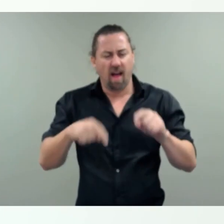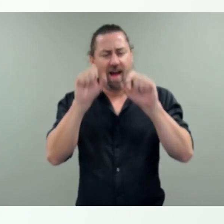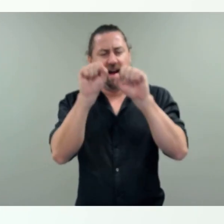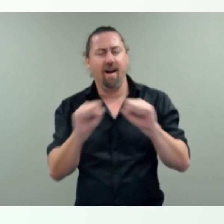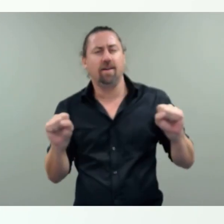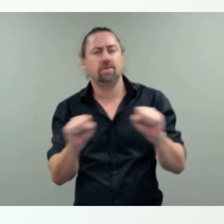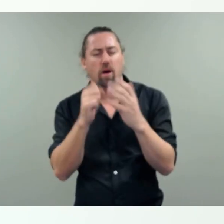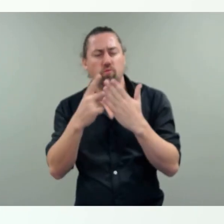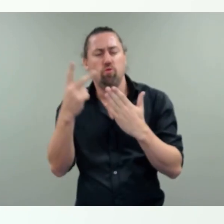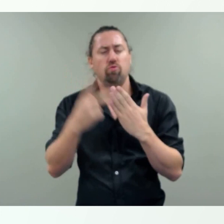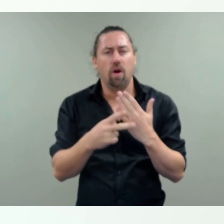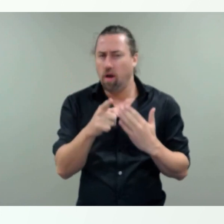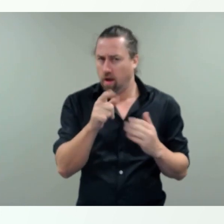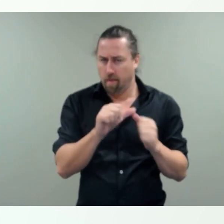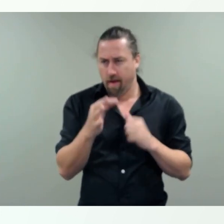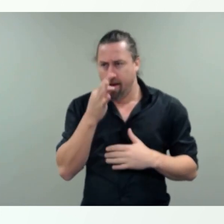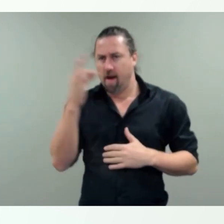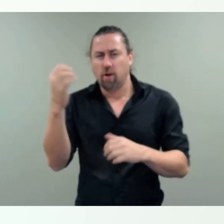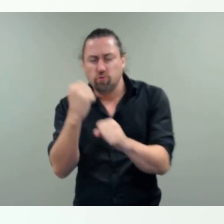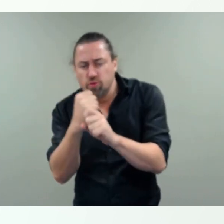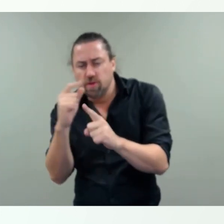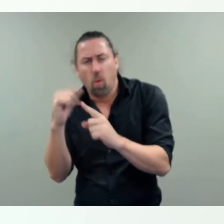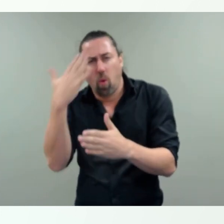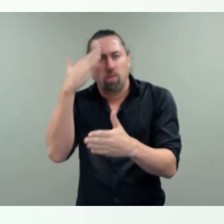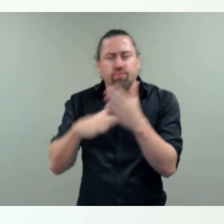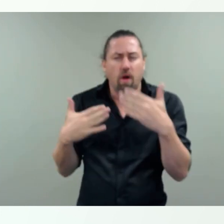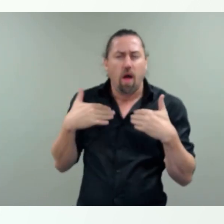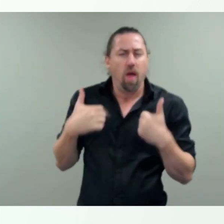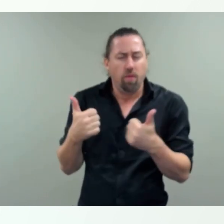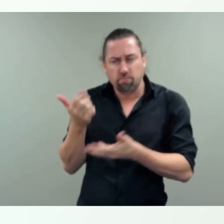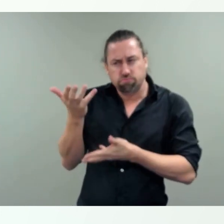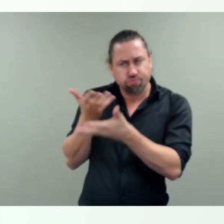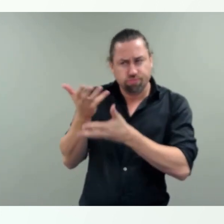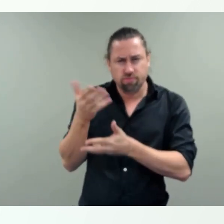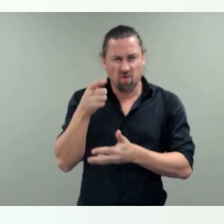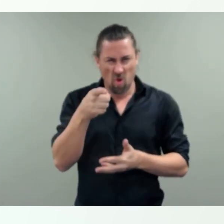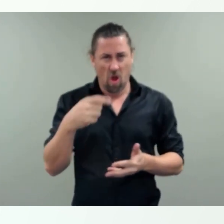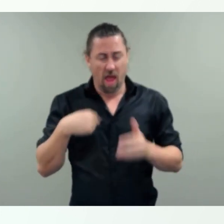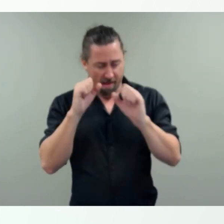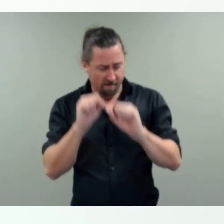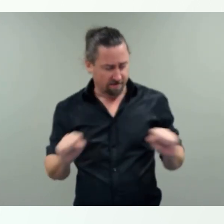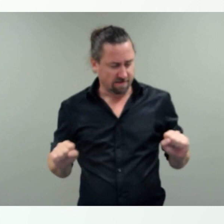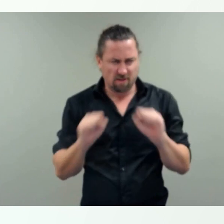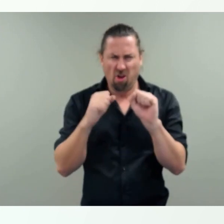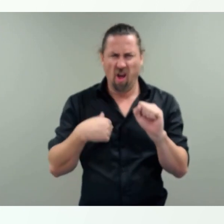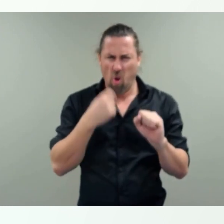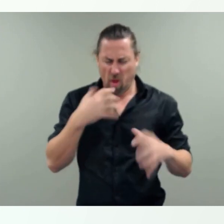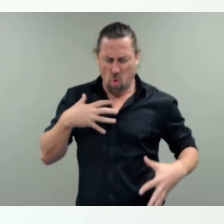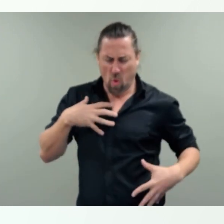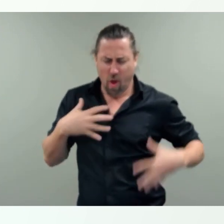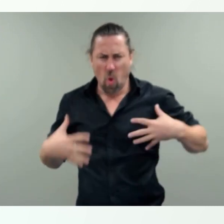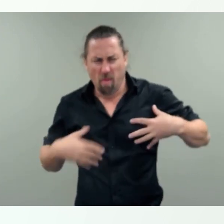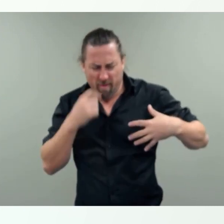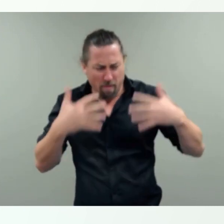Before commencing an exercise program, seek advice from your general practitioner or healthcare professional. If you start to